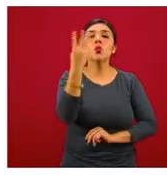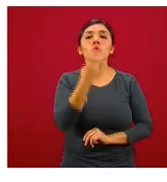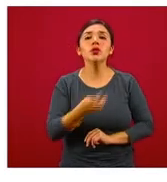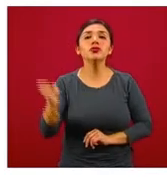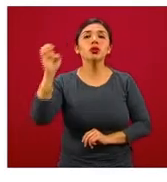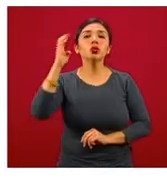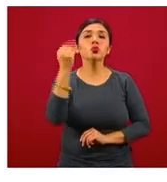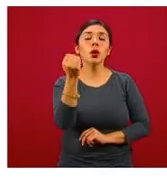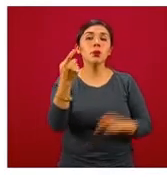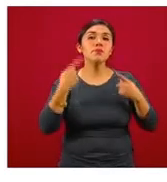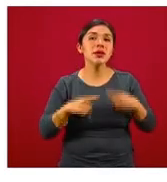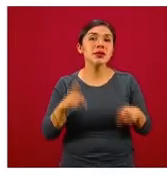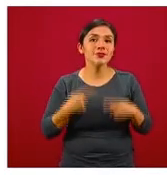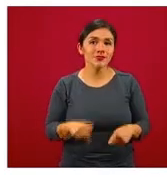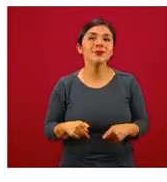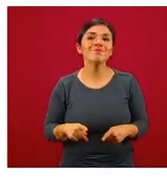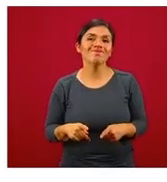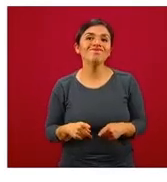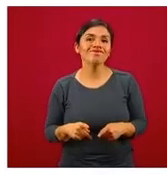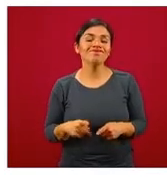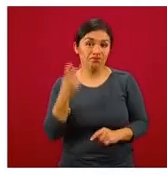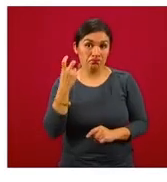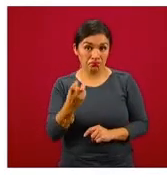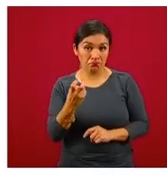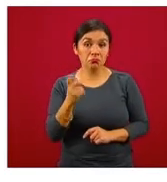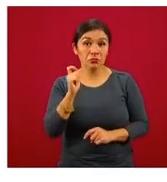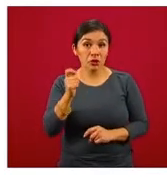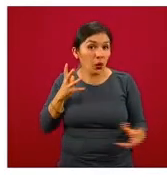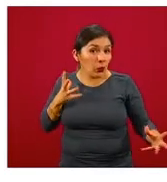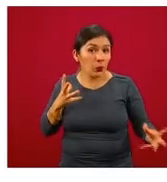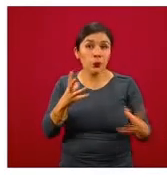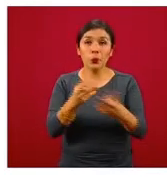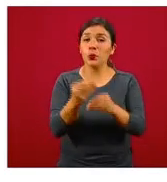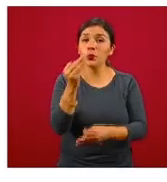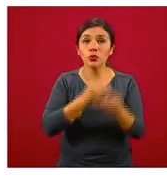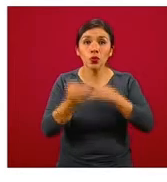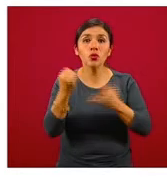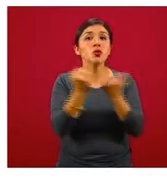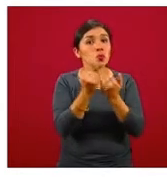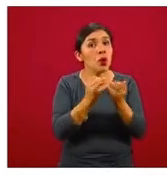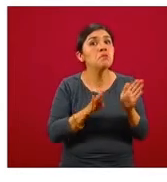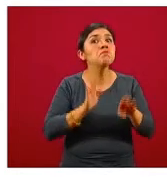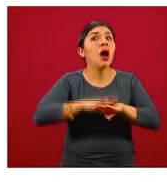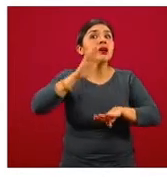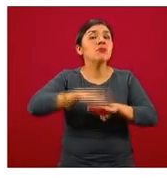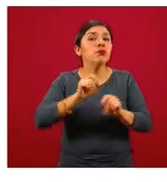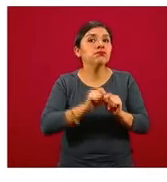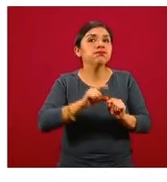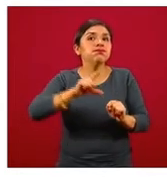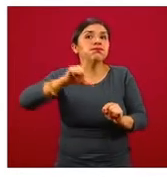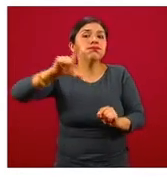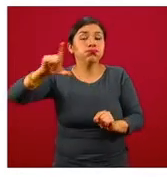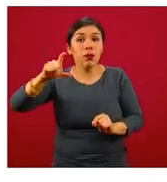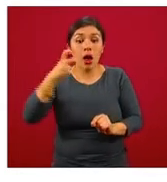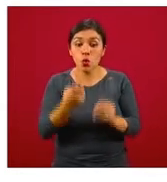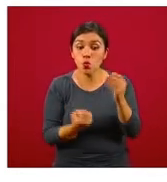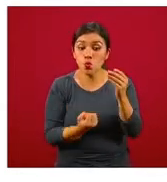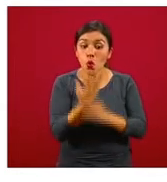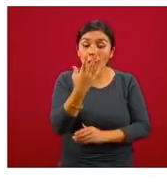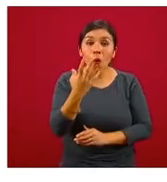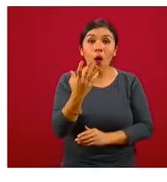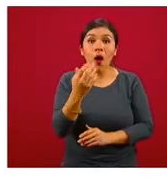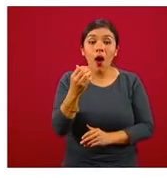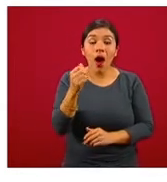so many. 2.409 casos, We dado have que los casos 2,409 acumulados now. han ido So those have been incrementándose. increasing, Estos and nuevos these casos new